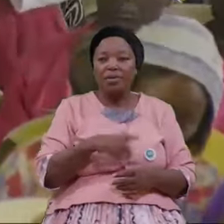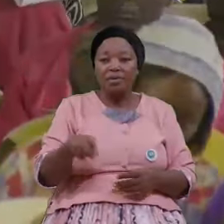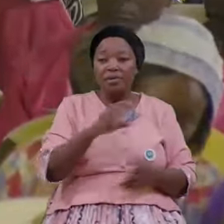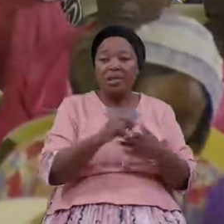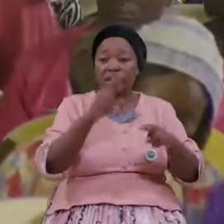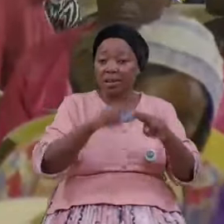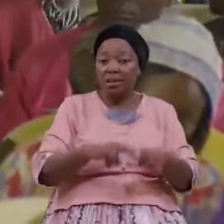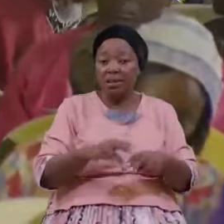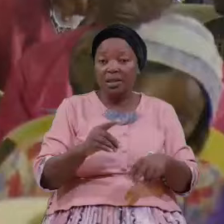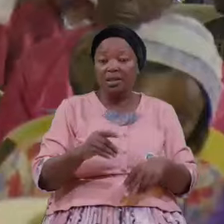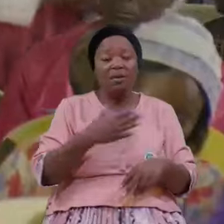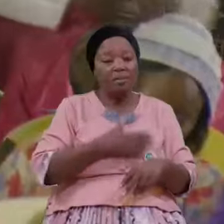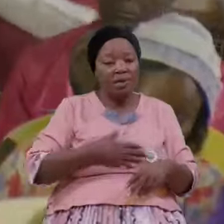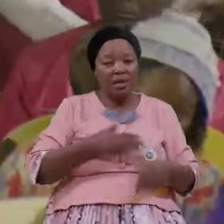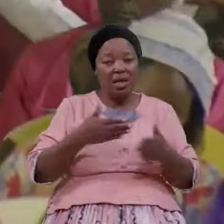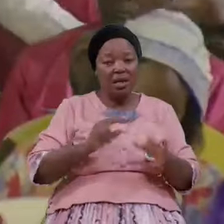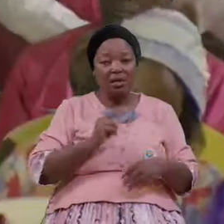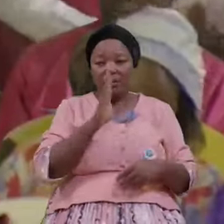let's be praying